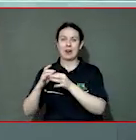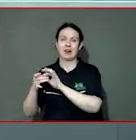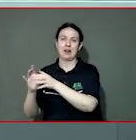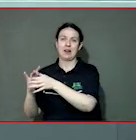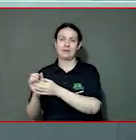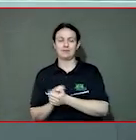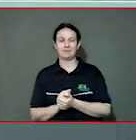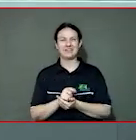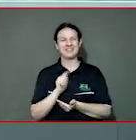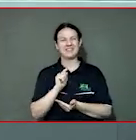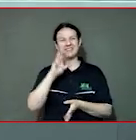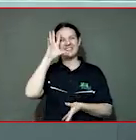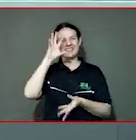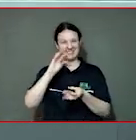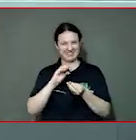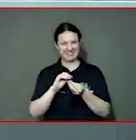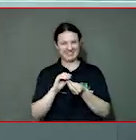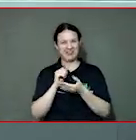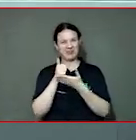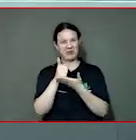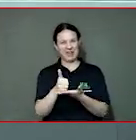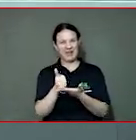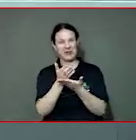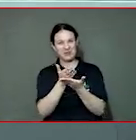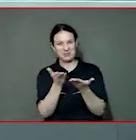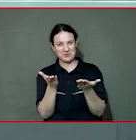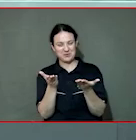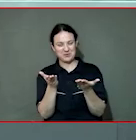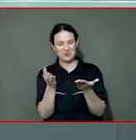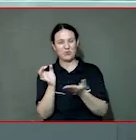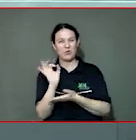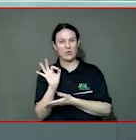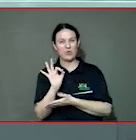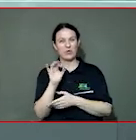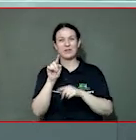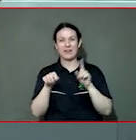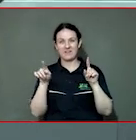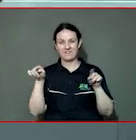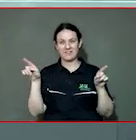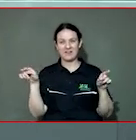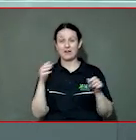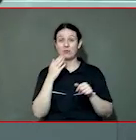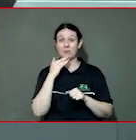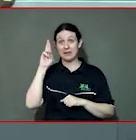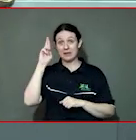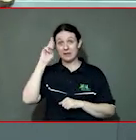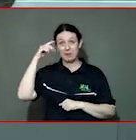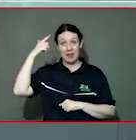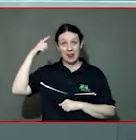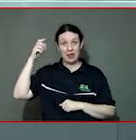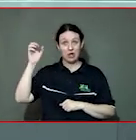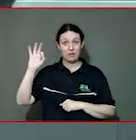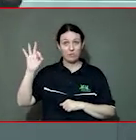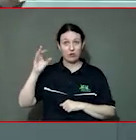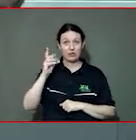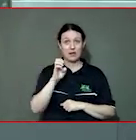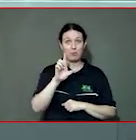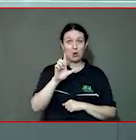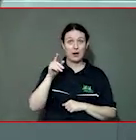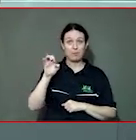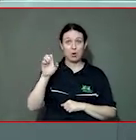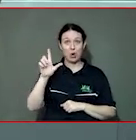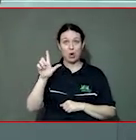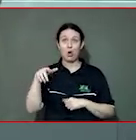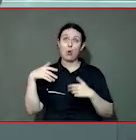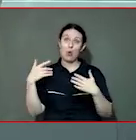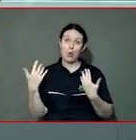a summary for you of all the forces. So you can just answer London forces, dipole,